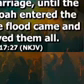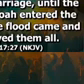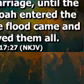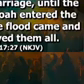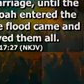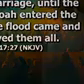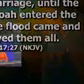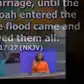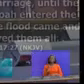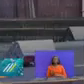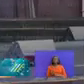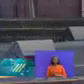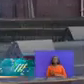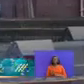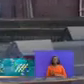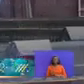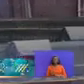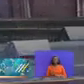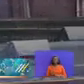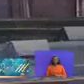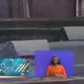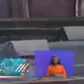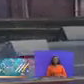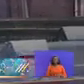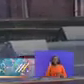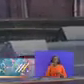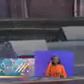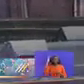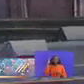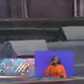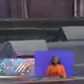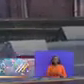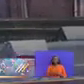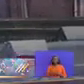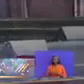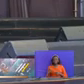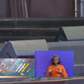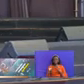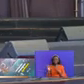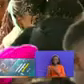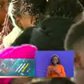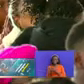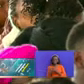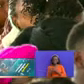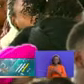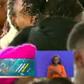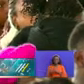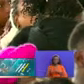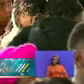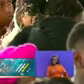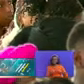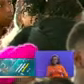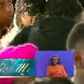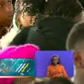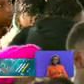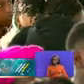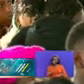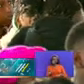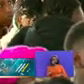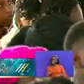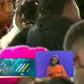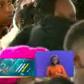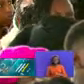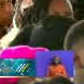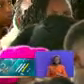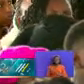generation It just fits what prophecy declares I have seen hatred towards